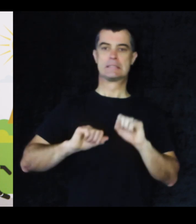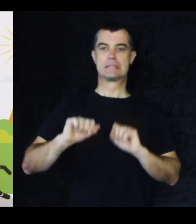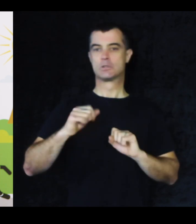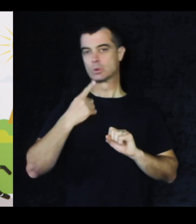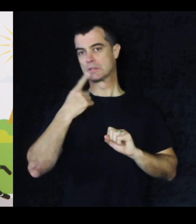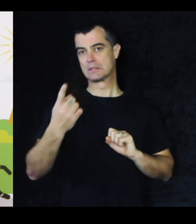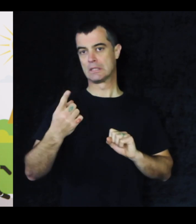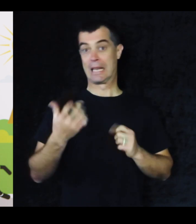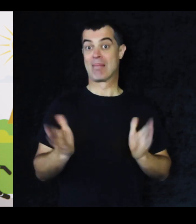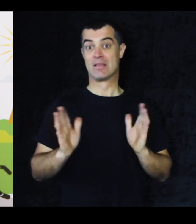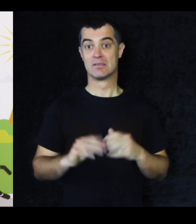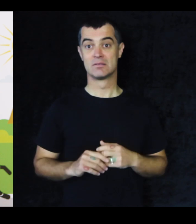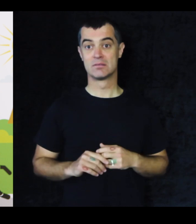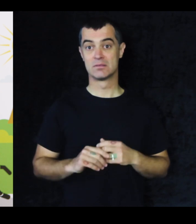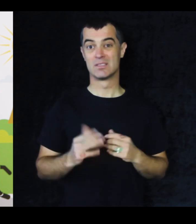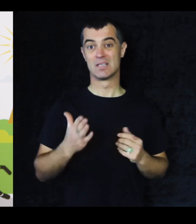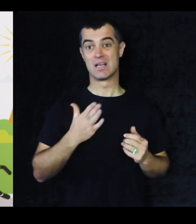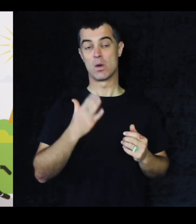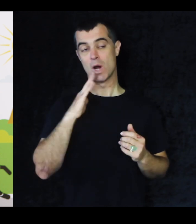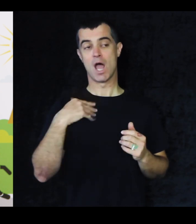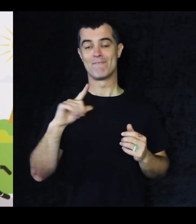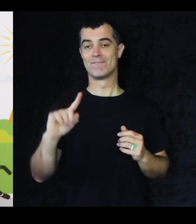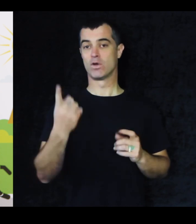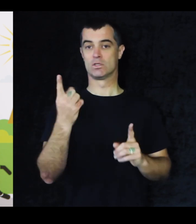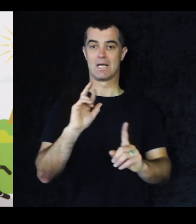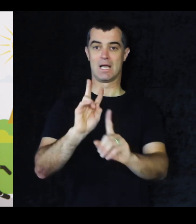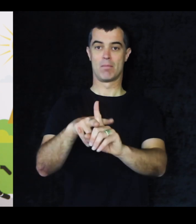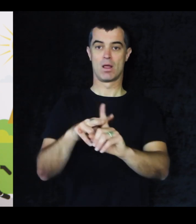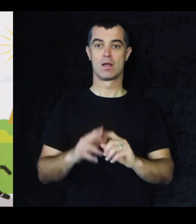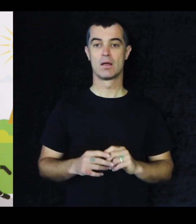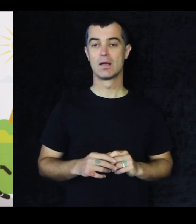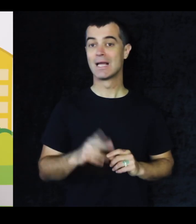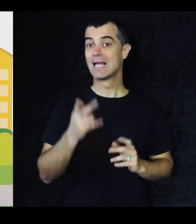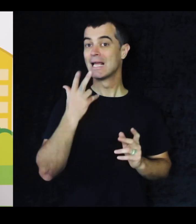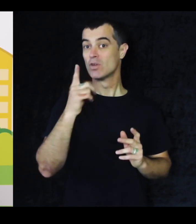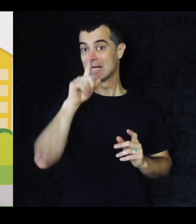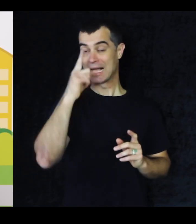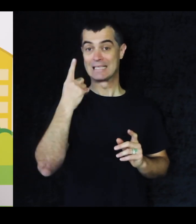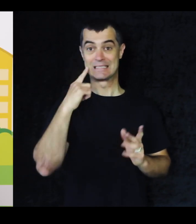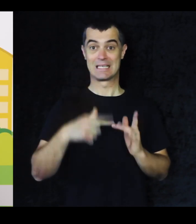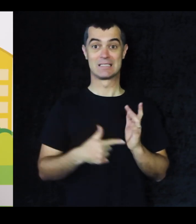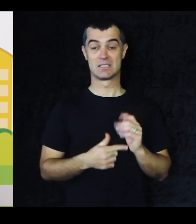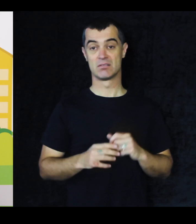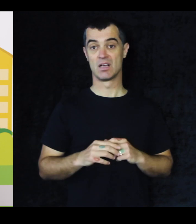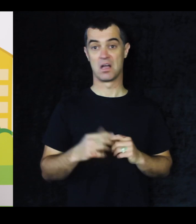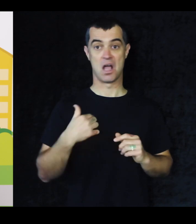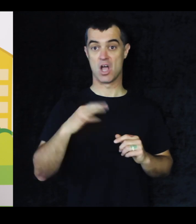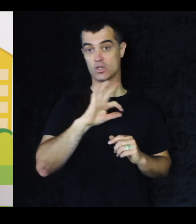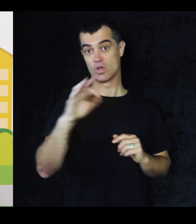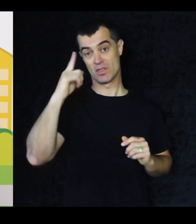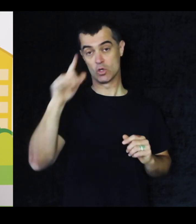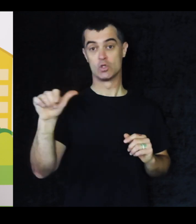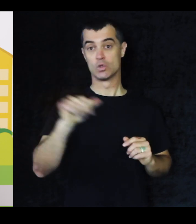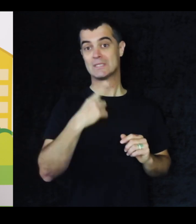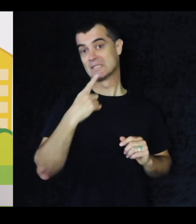in disclosing anything on my initial application. If you can't see it,